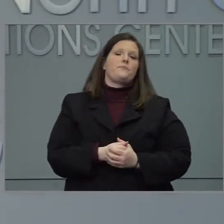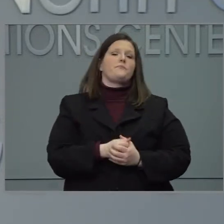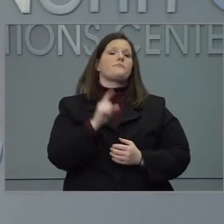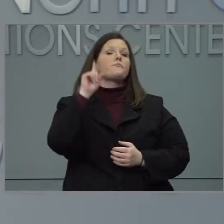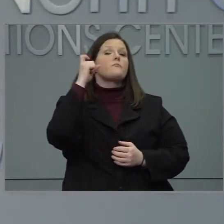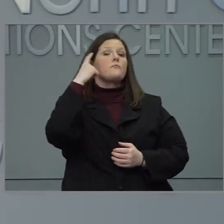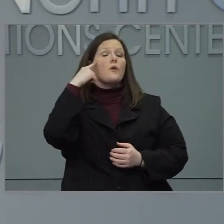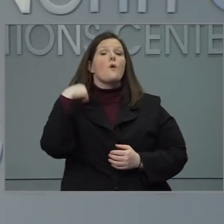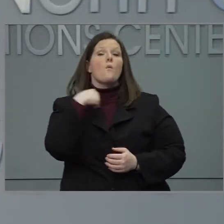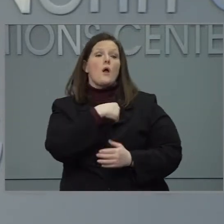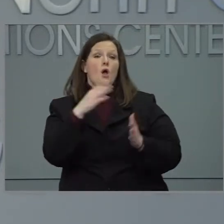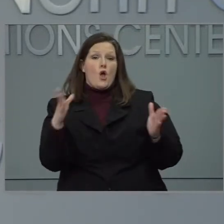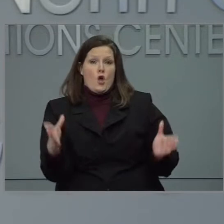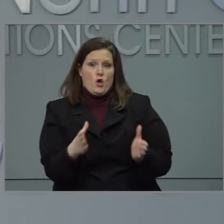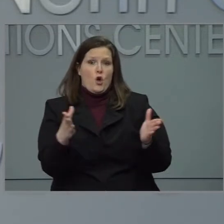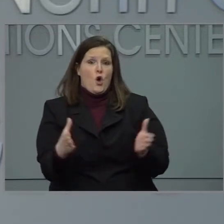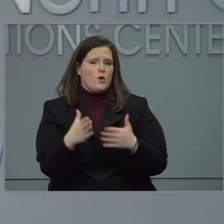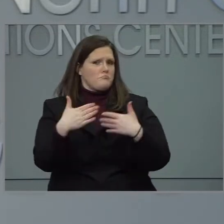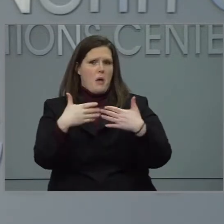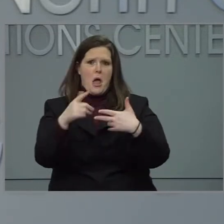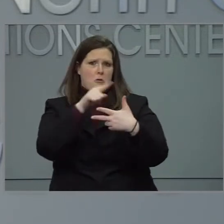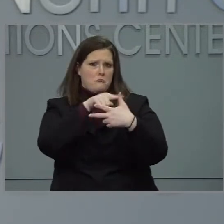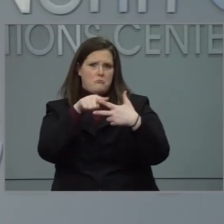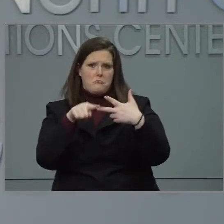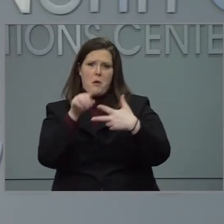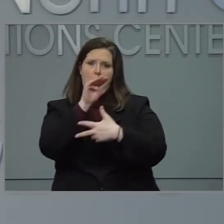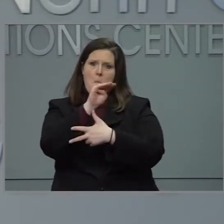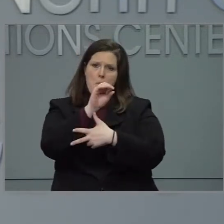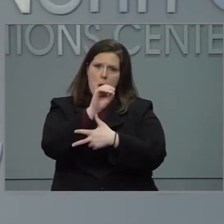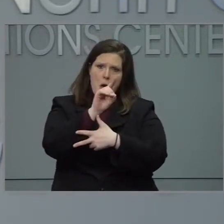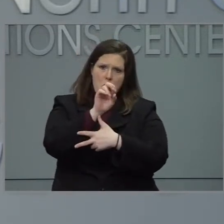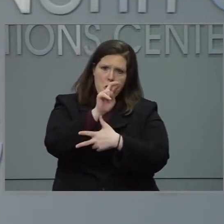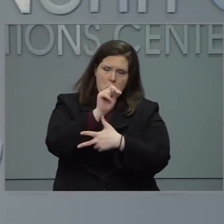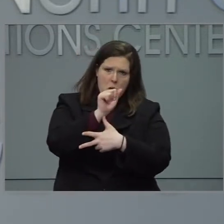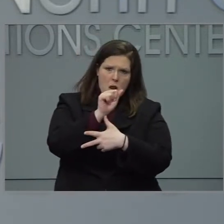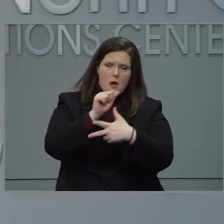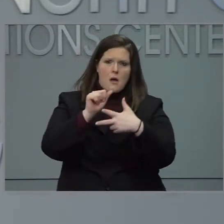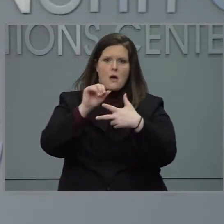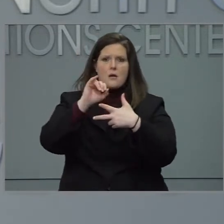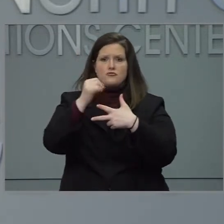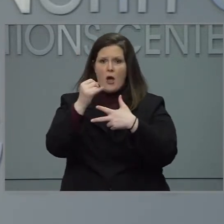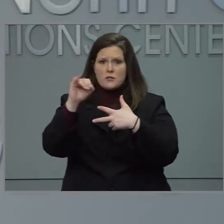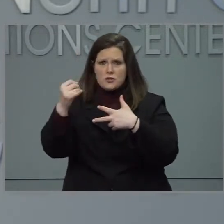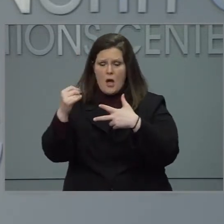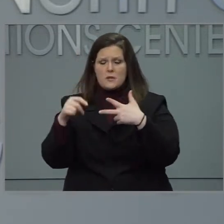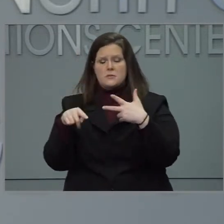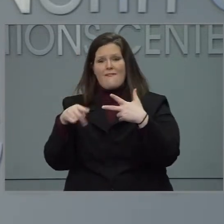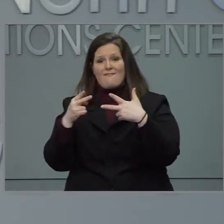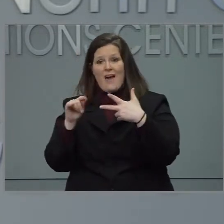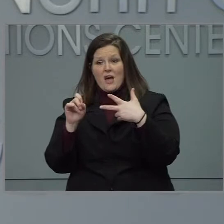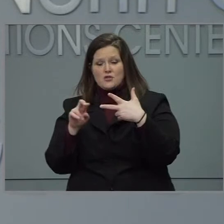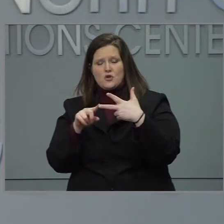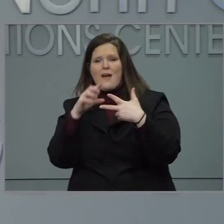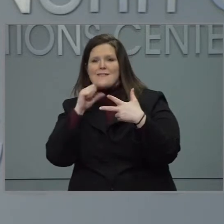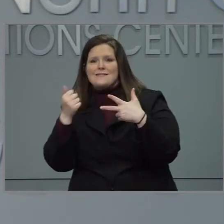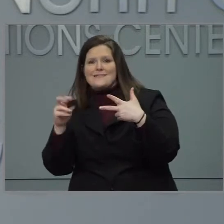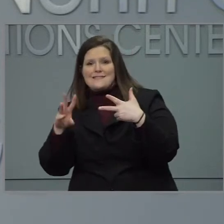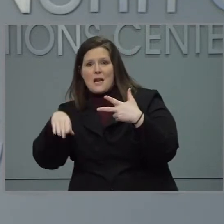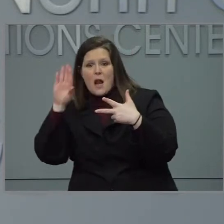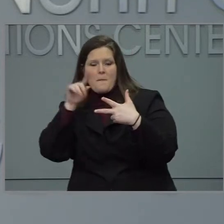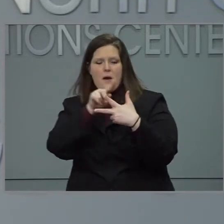for Moderna and Johnson & Johnson and over the age of 16 for Pfizer to get vaccinated unless there is some